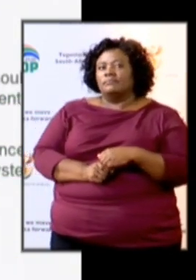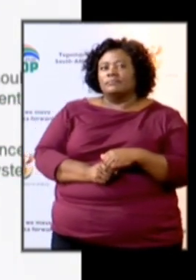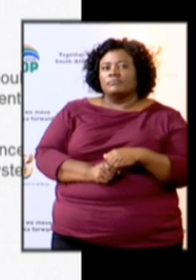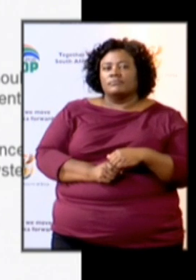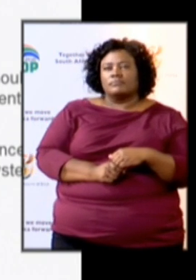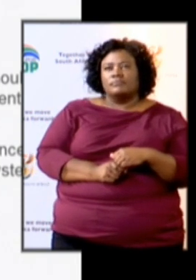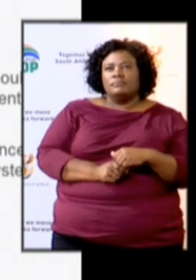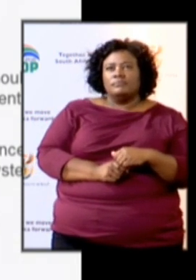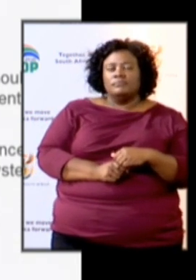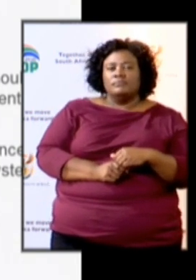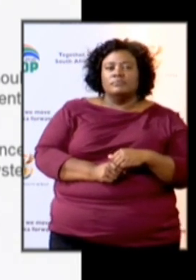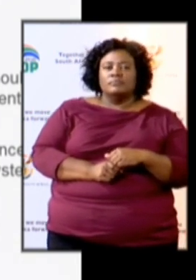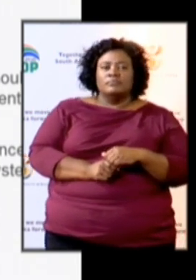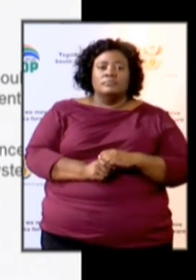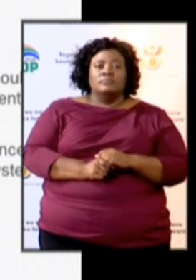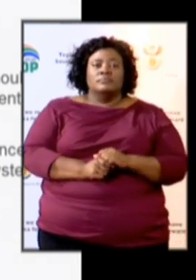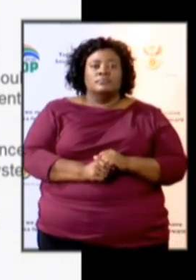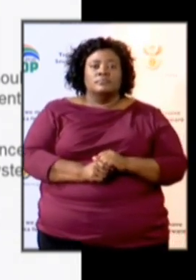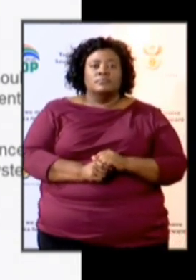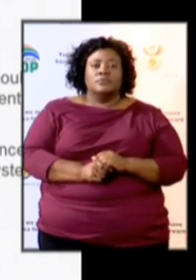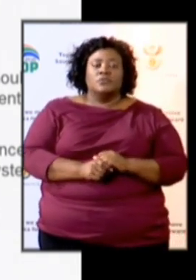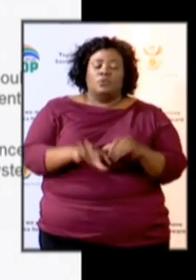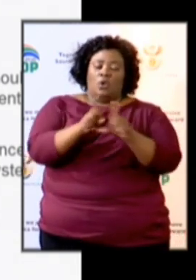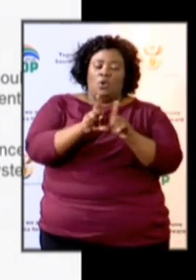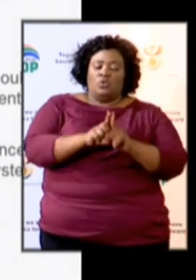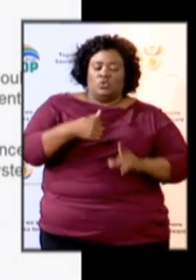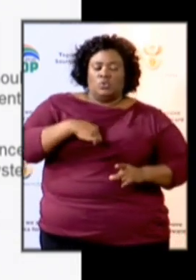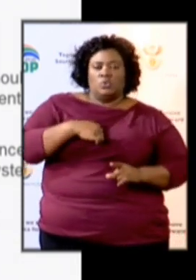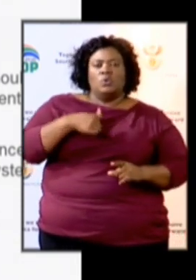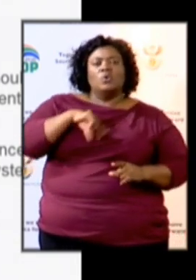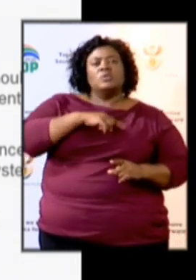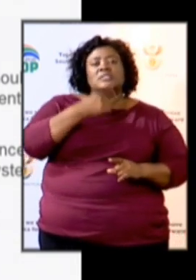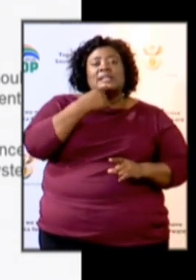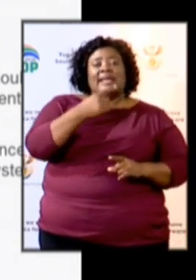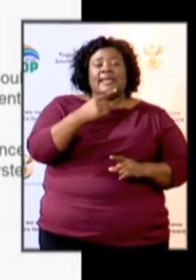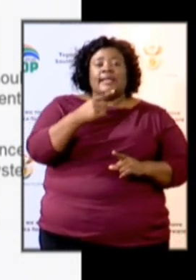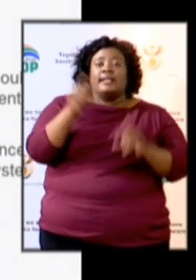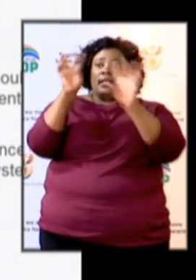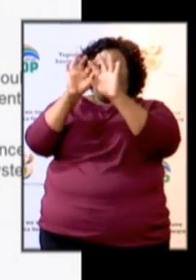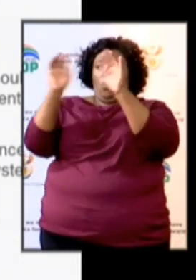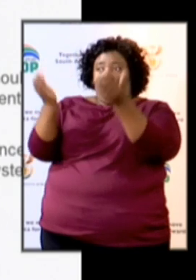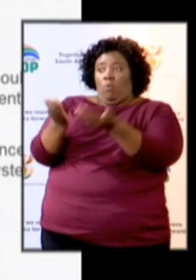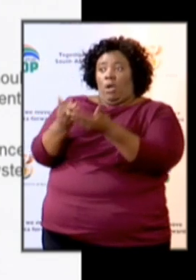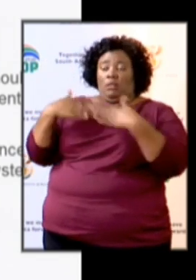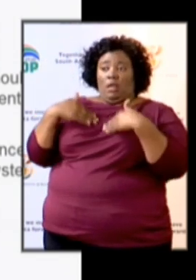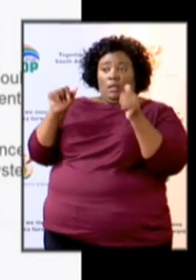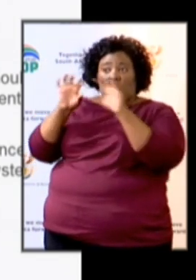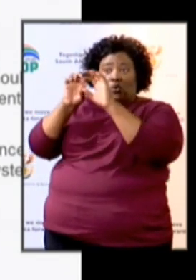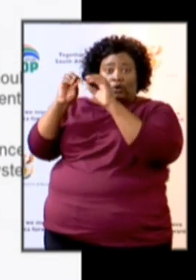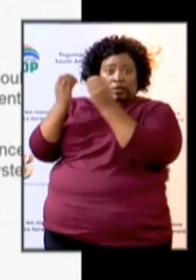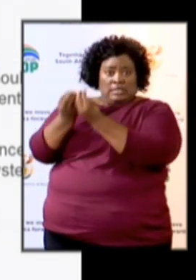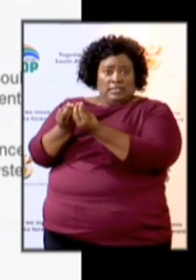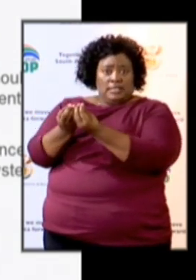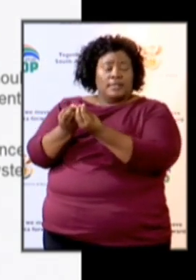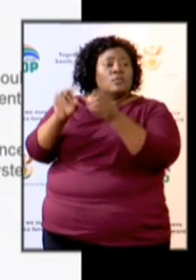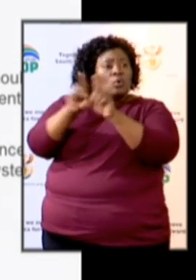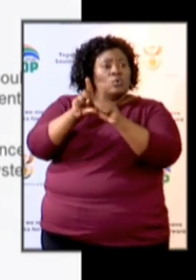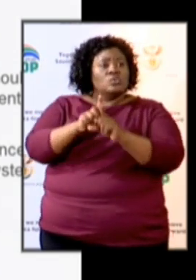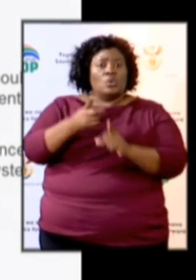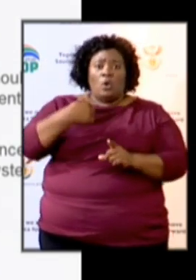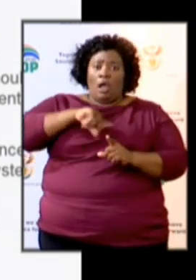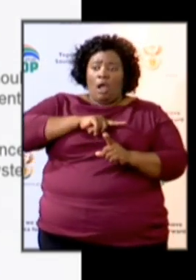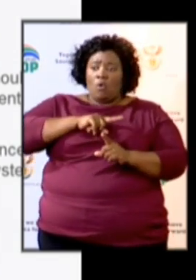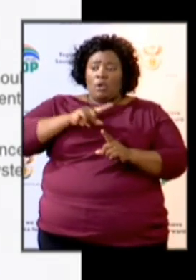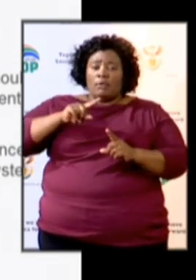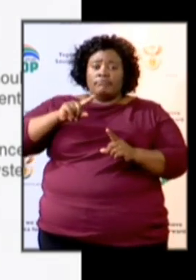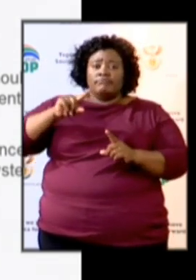And we are also saying, according to WHO, and also according to our own